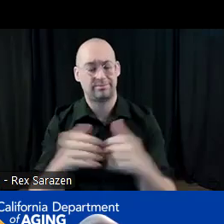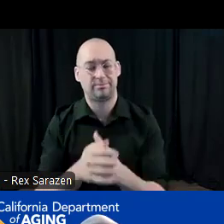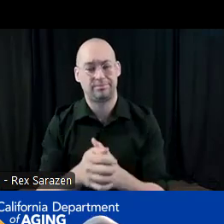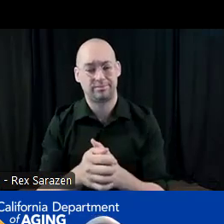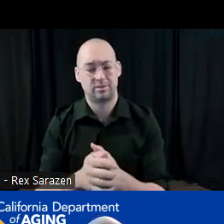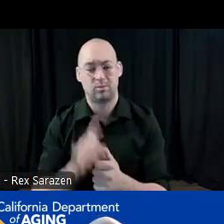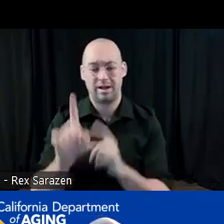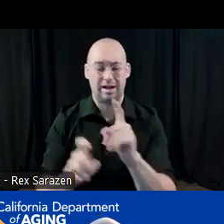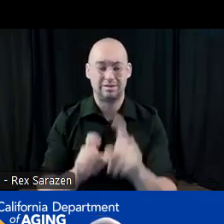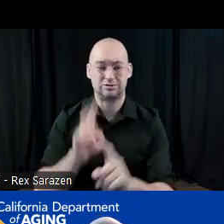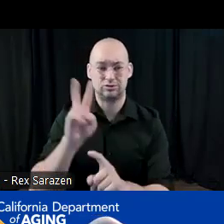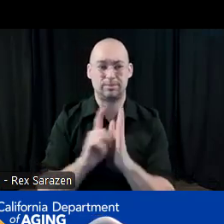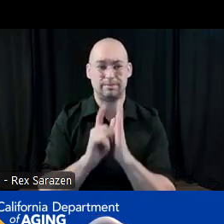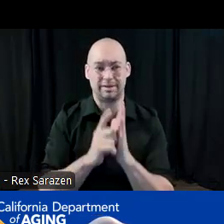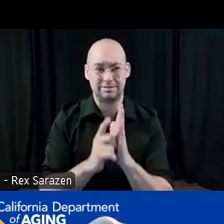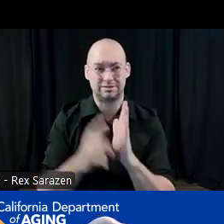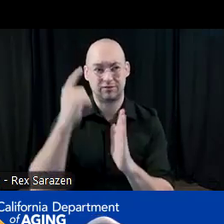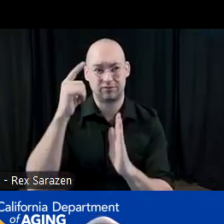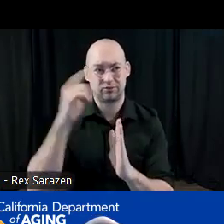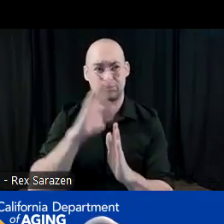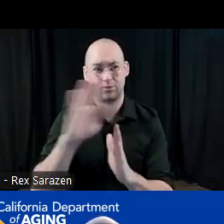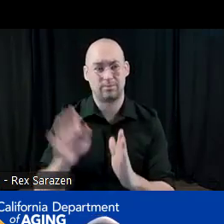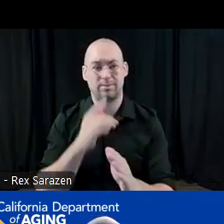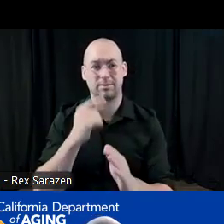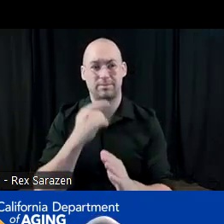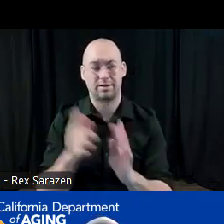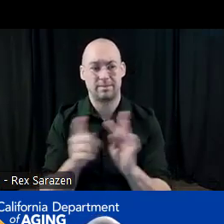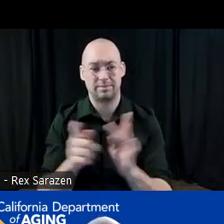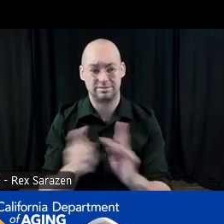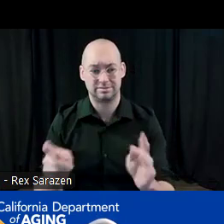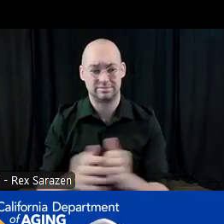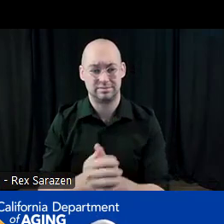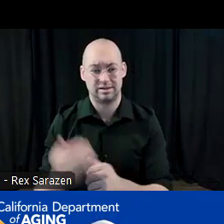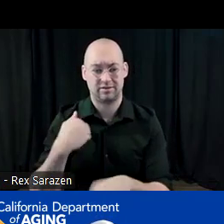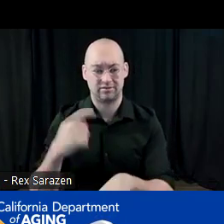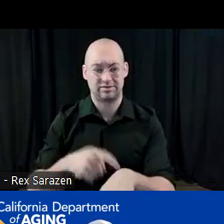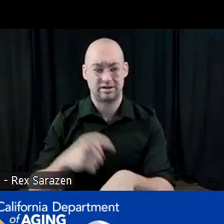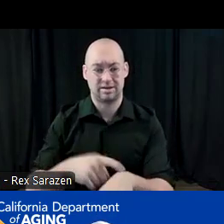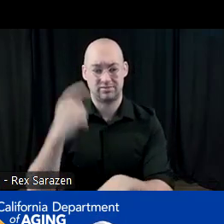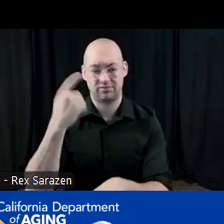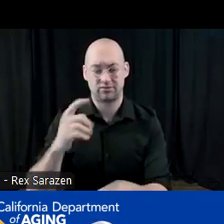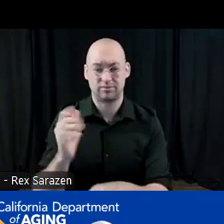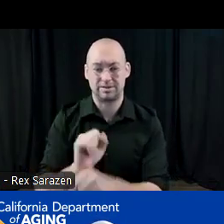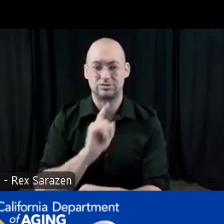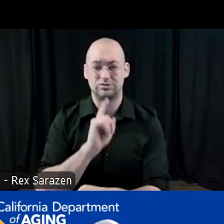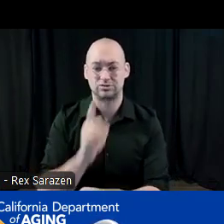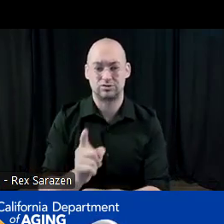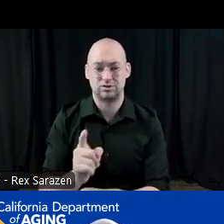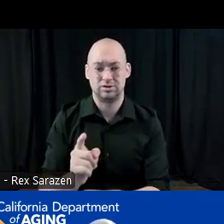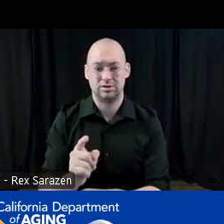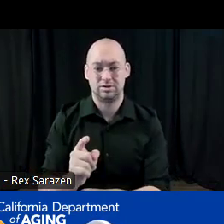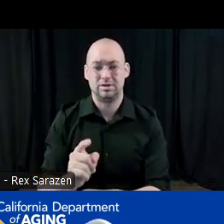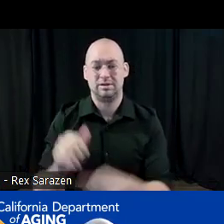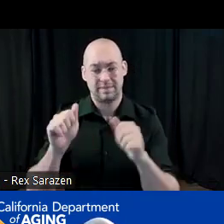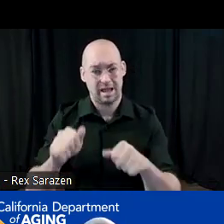2 minutes for your public comments so that we have time to make sure that we're able to get to everyone